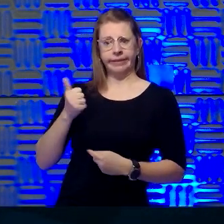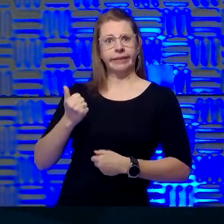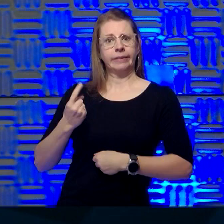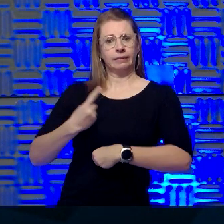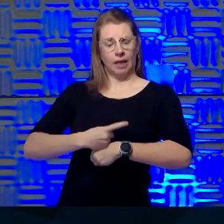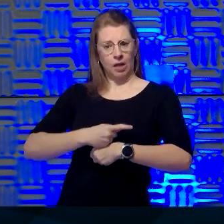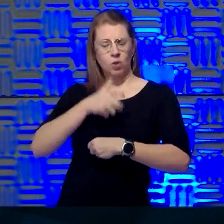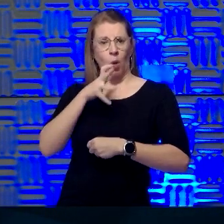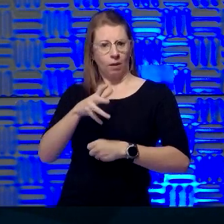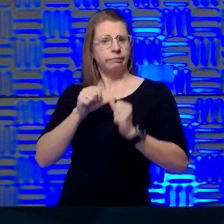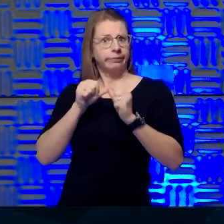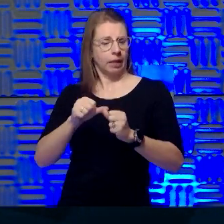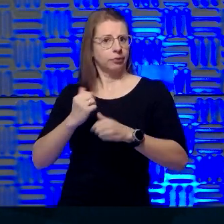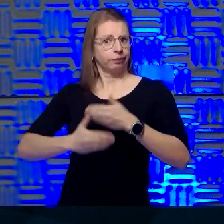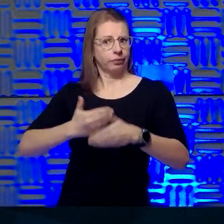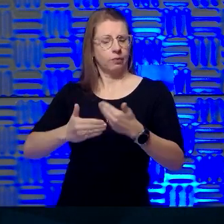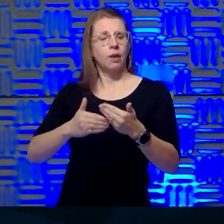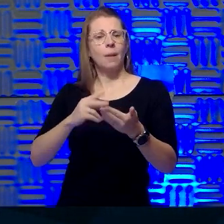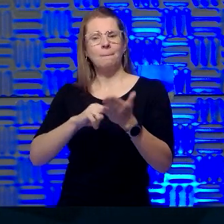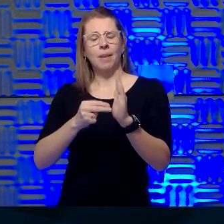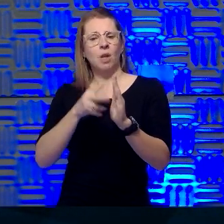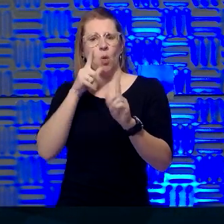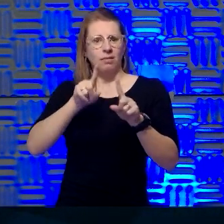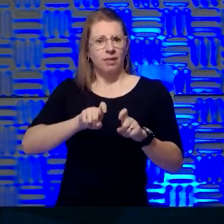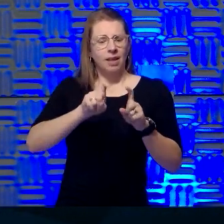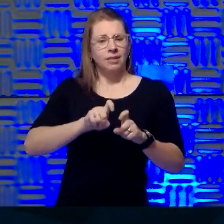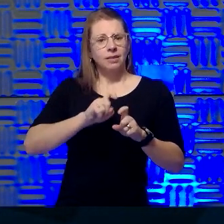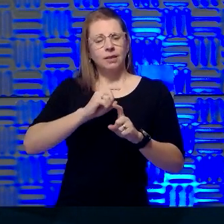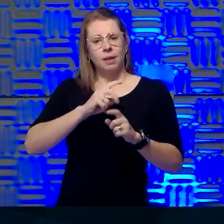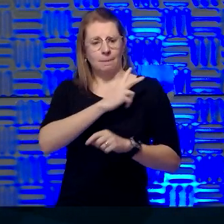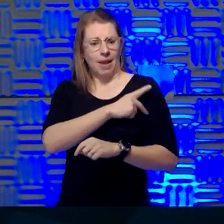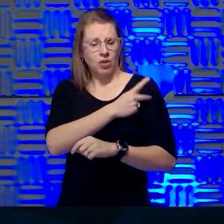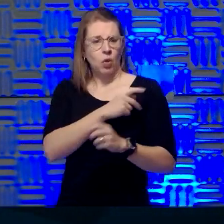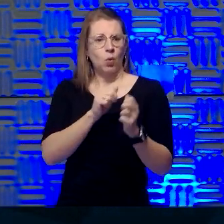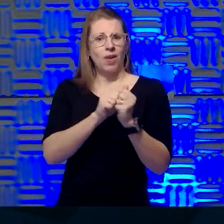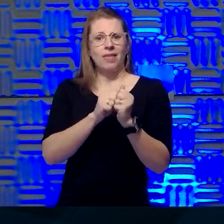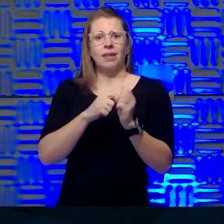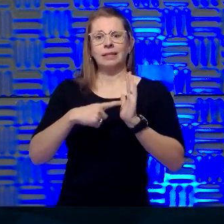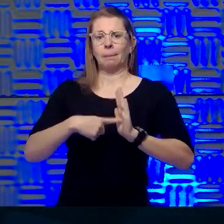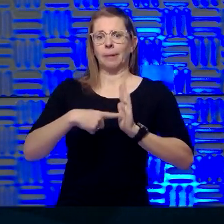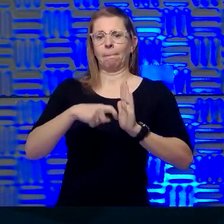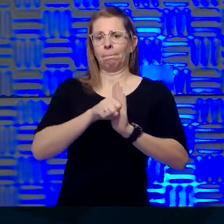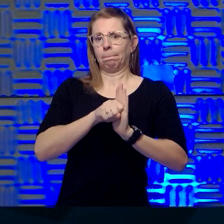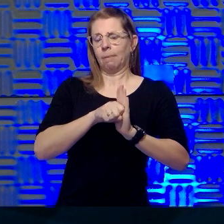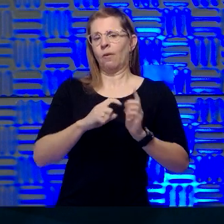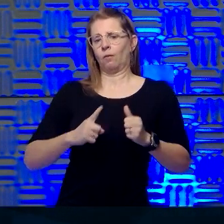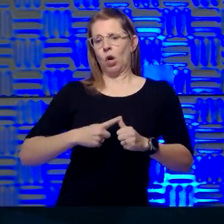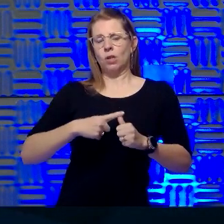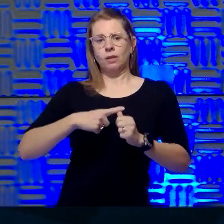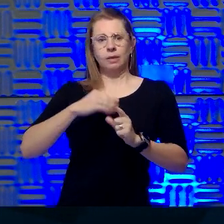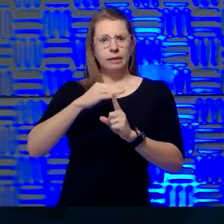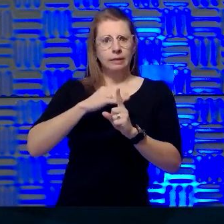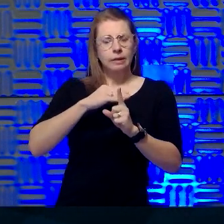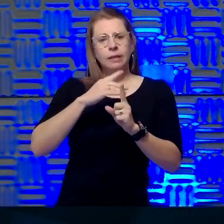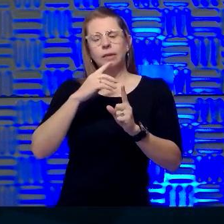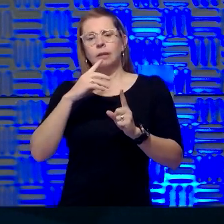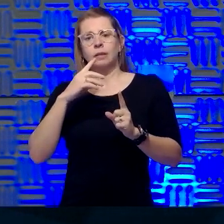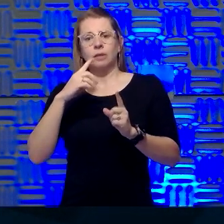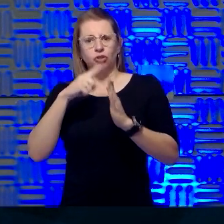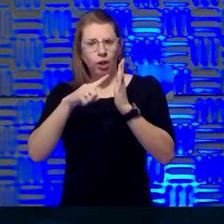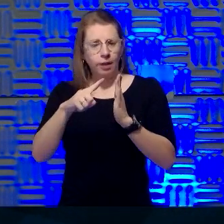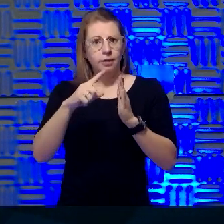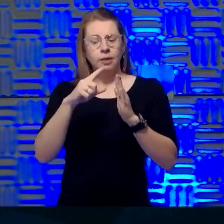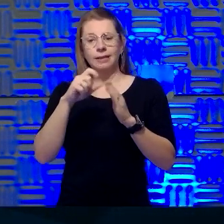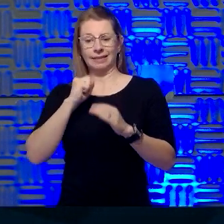up by screening patients, with symptoms first, taking everyone's temperatures. All staff is wearing